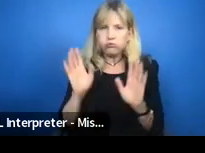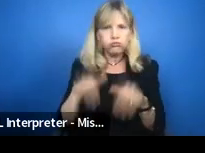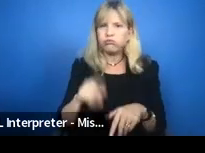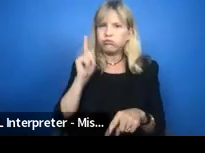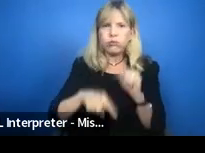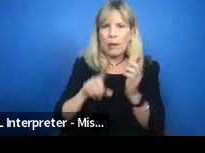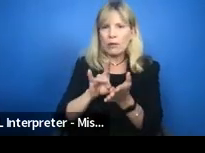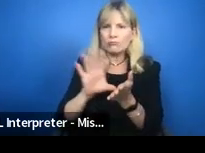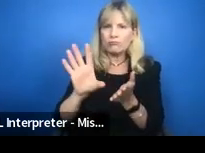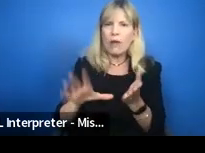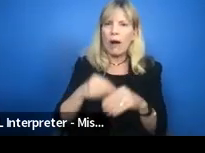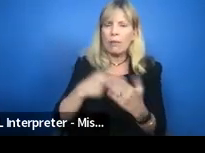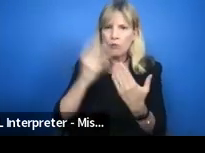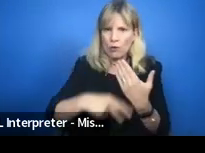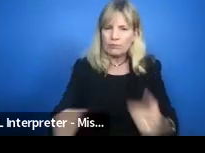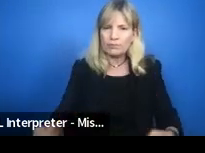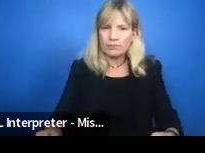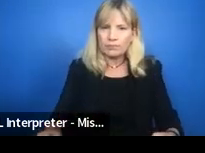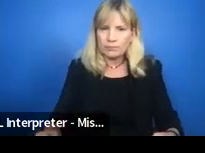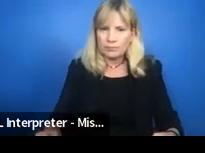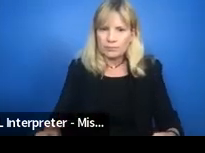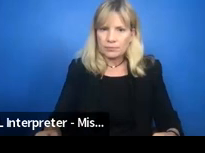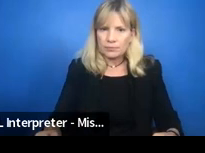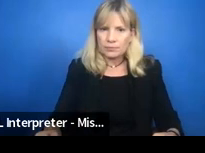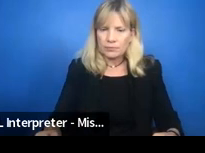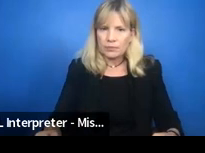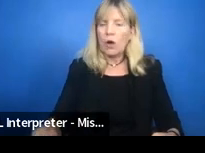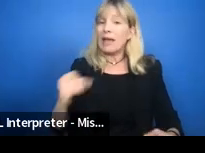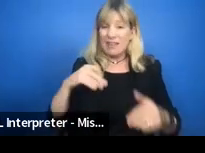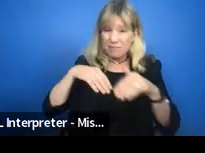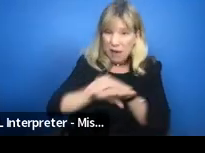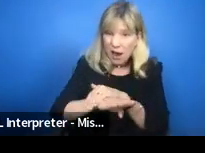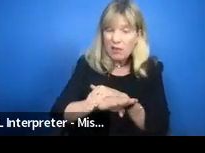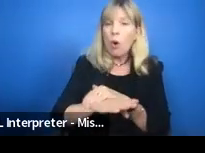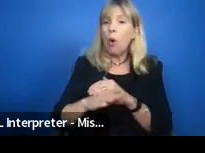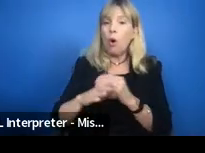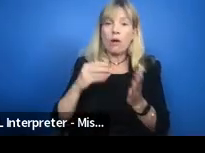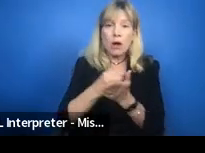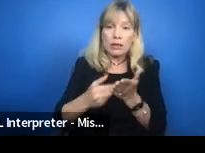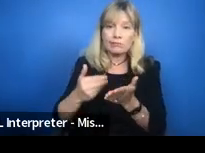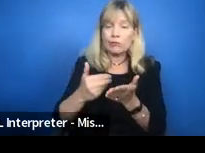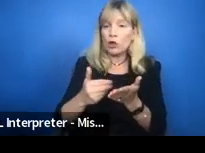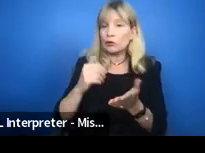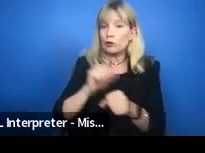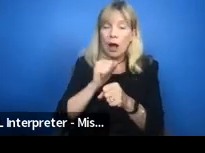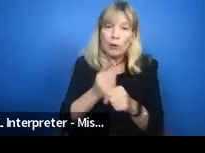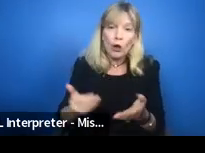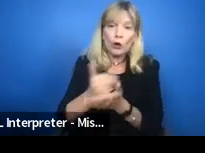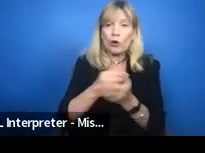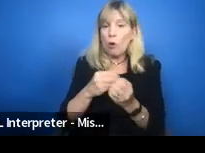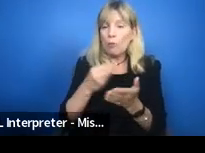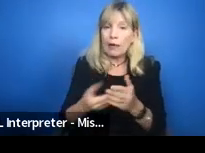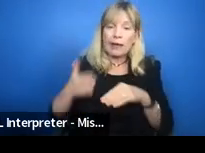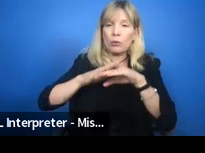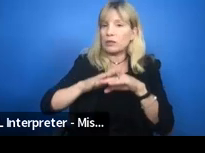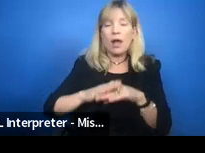be disenrolled if you became, after you gave birth, or if your income increased, you couldn't be kicked off Medicaid during the